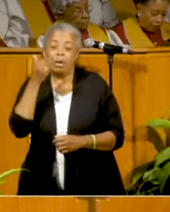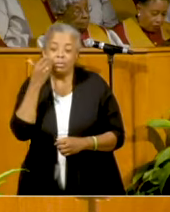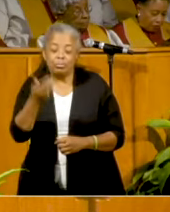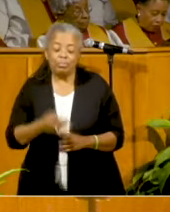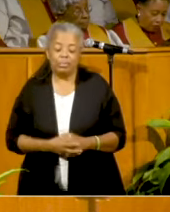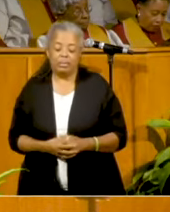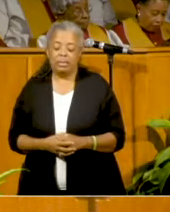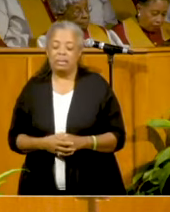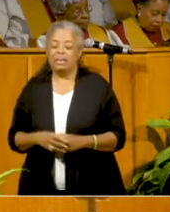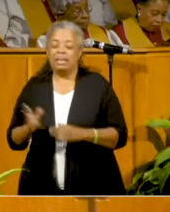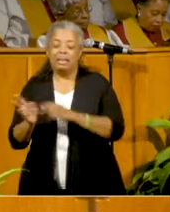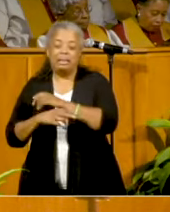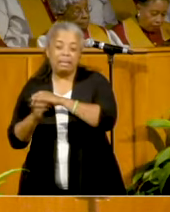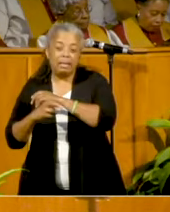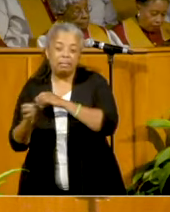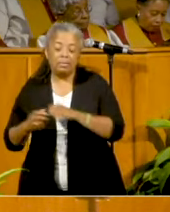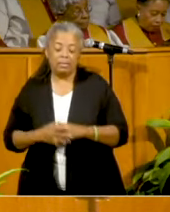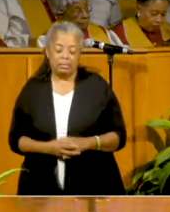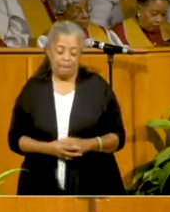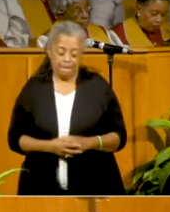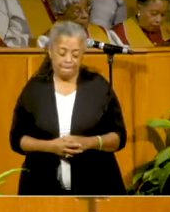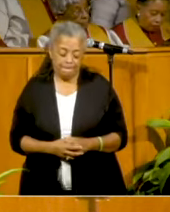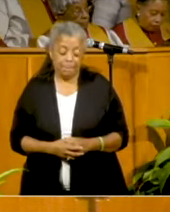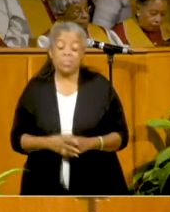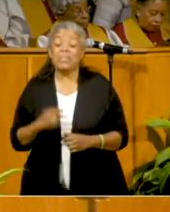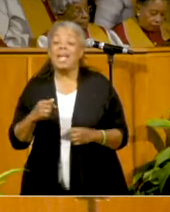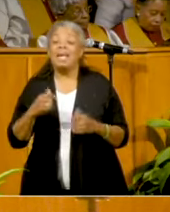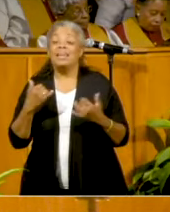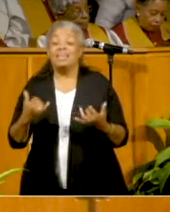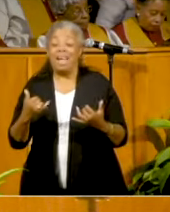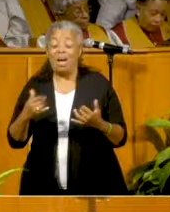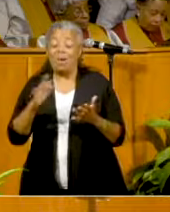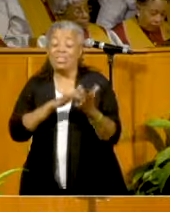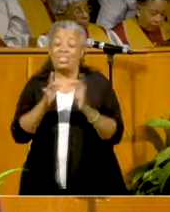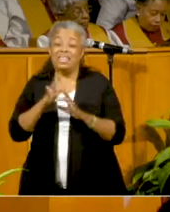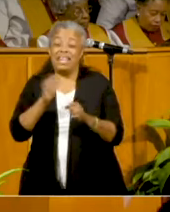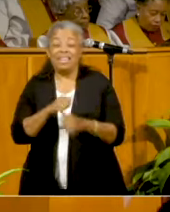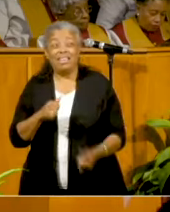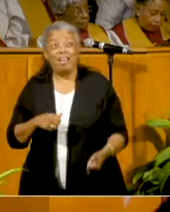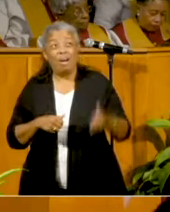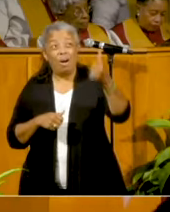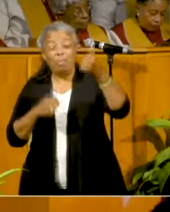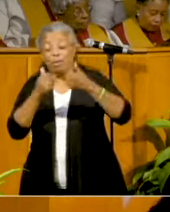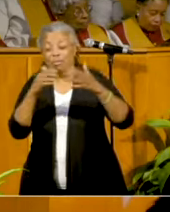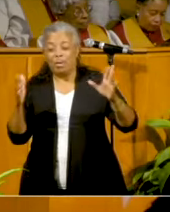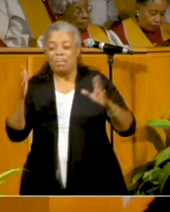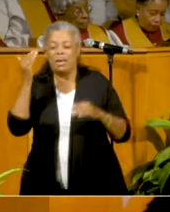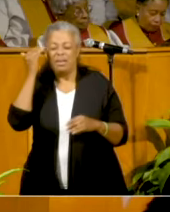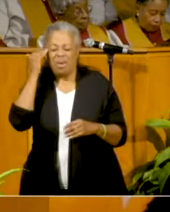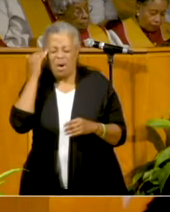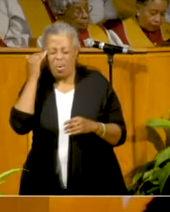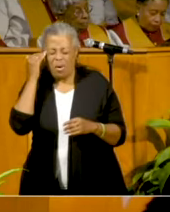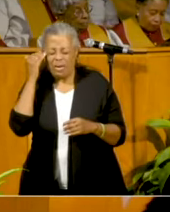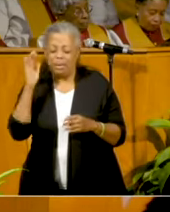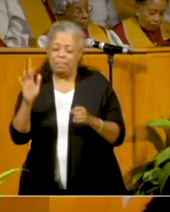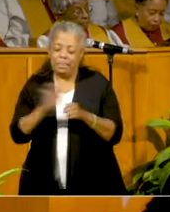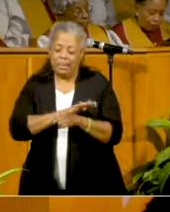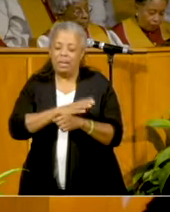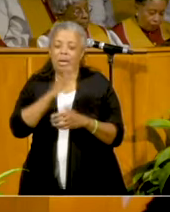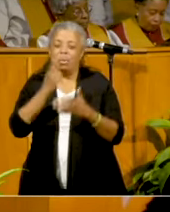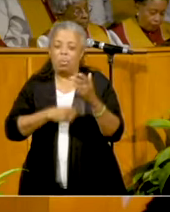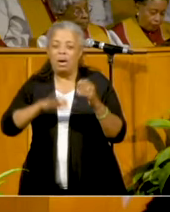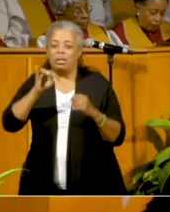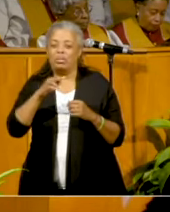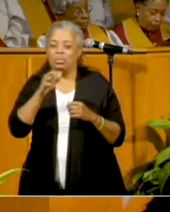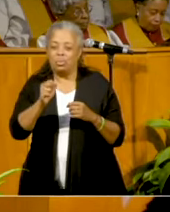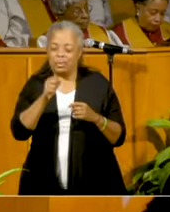prostitutes, thieves. And here he is in the upper room, knowing full well what Judas